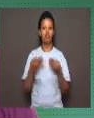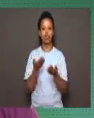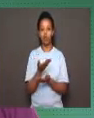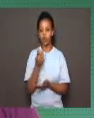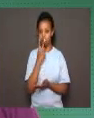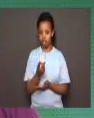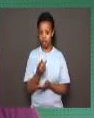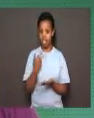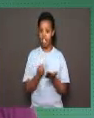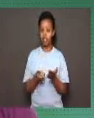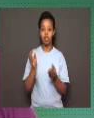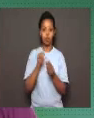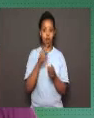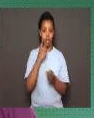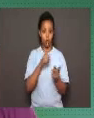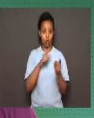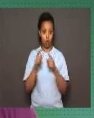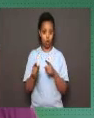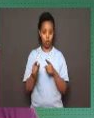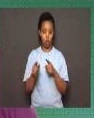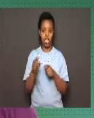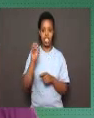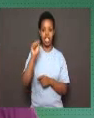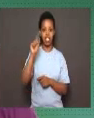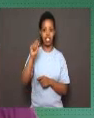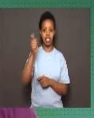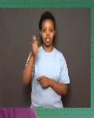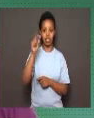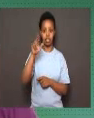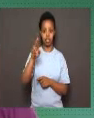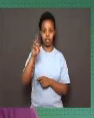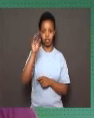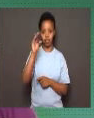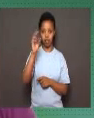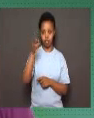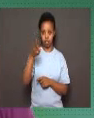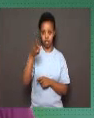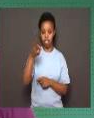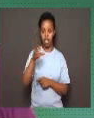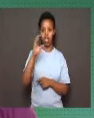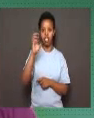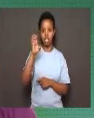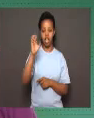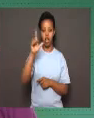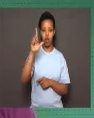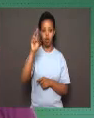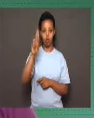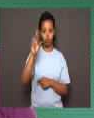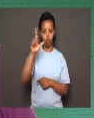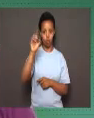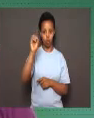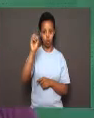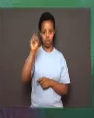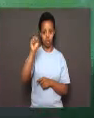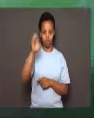also looked at the structure of starch and cellulose as examples of